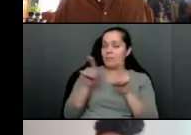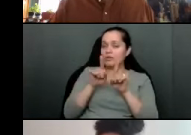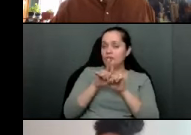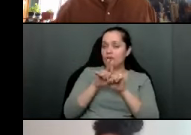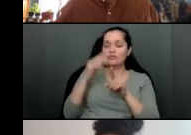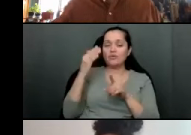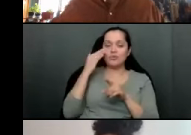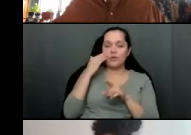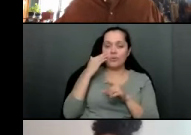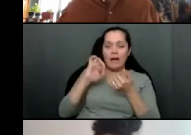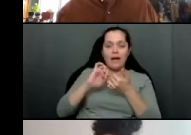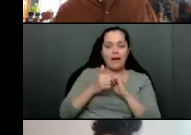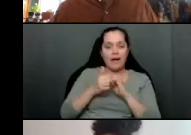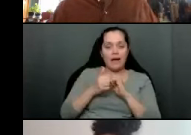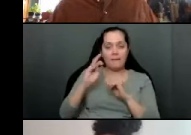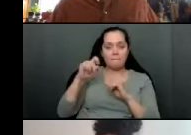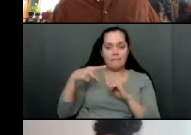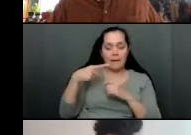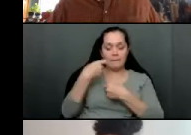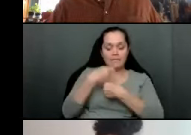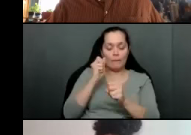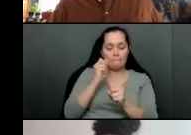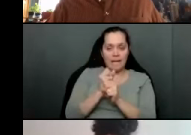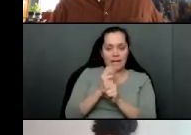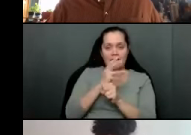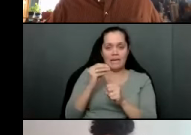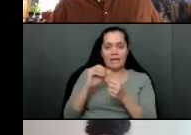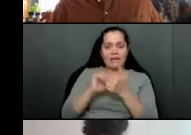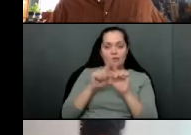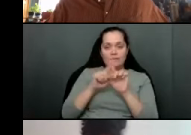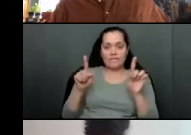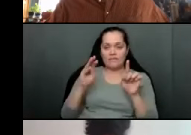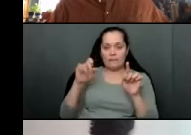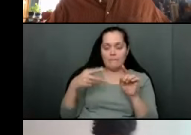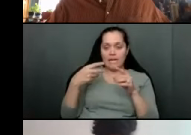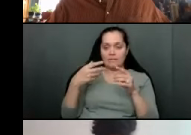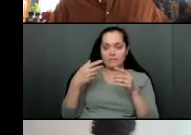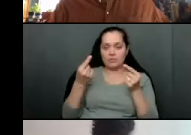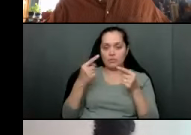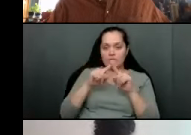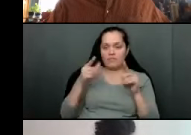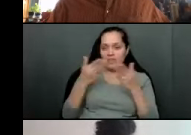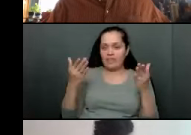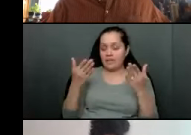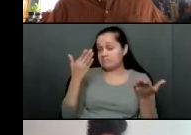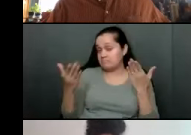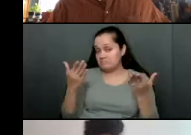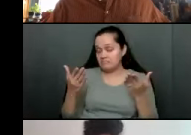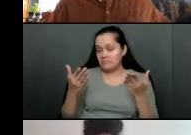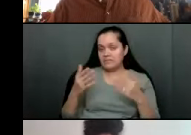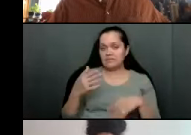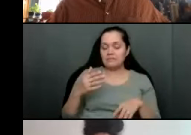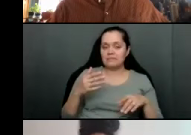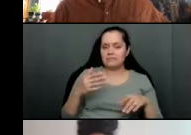aware about how maps are made and how different maps do different things. Cole, he's